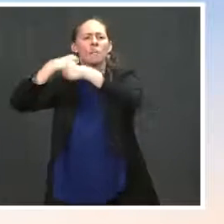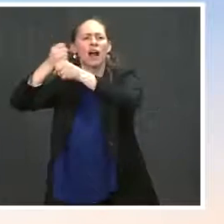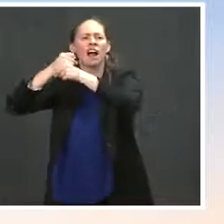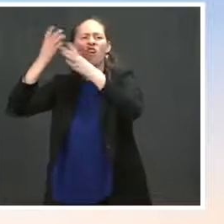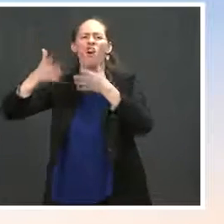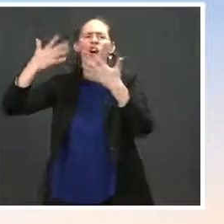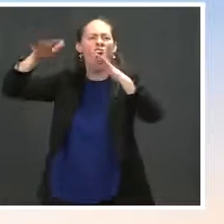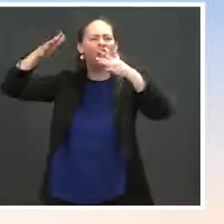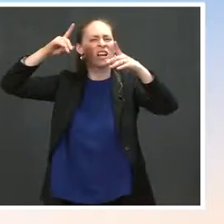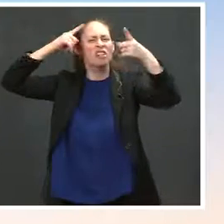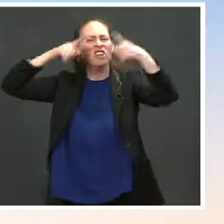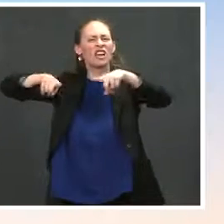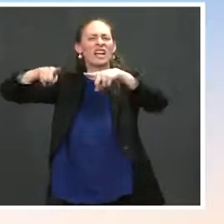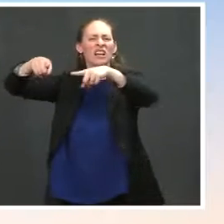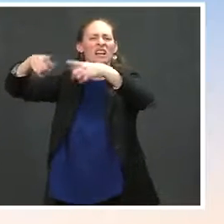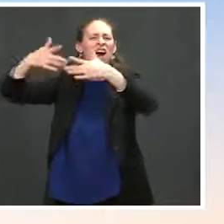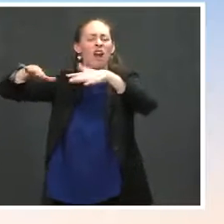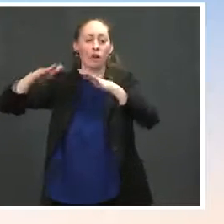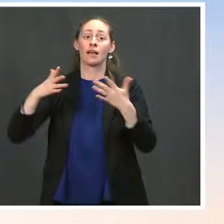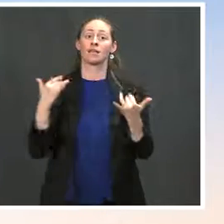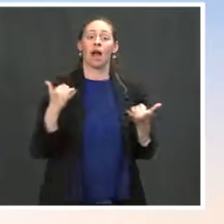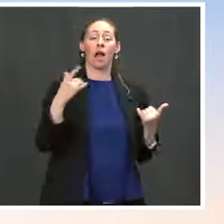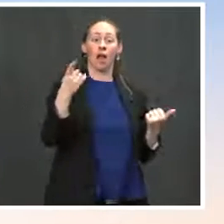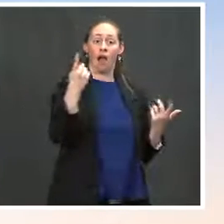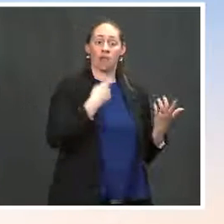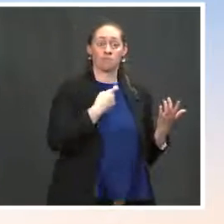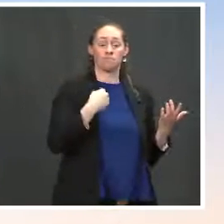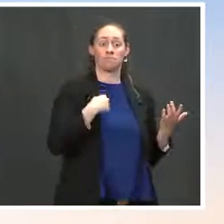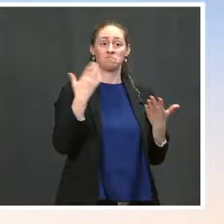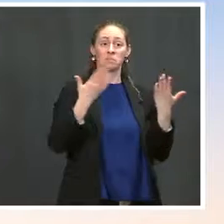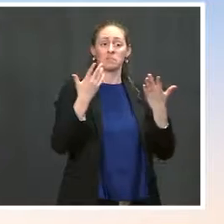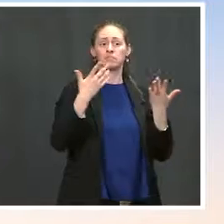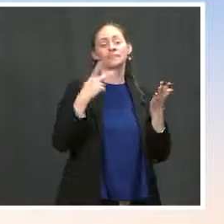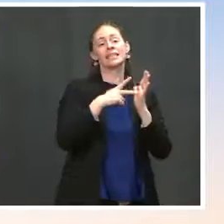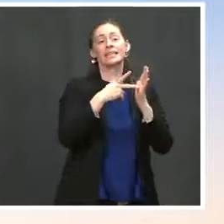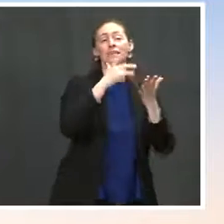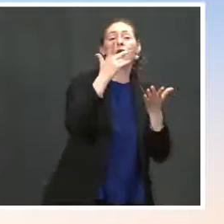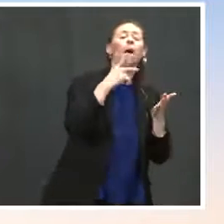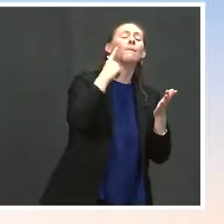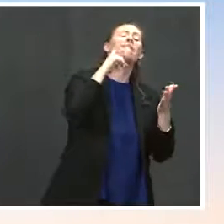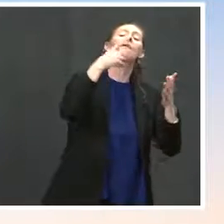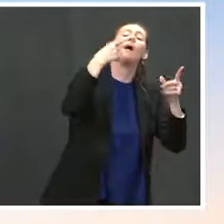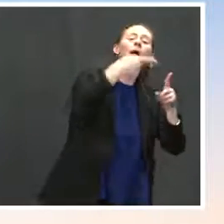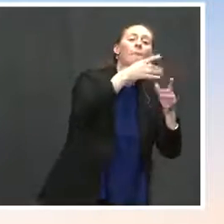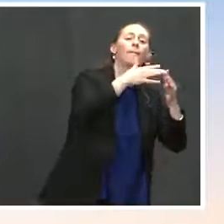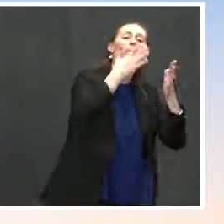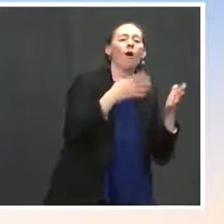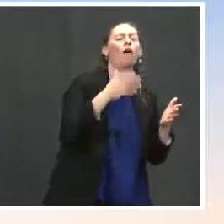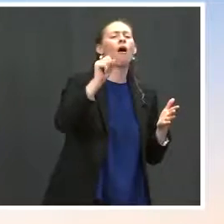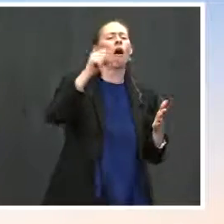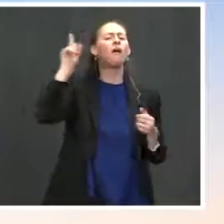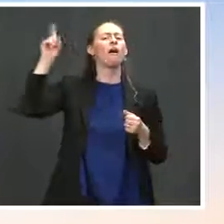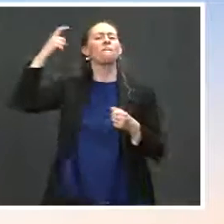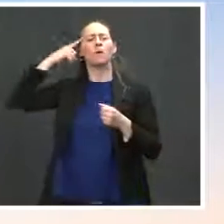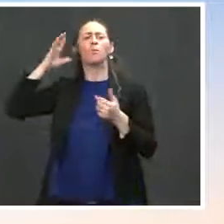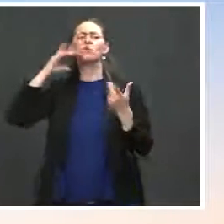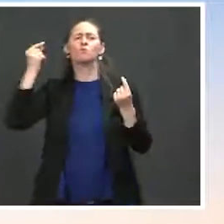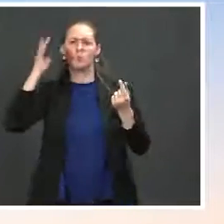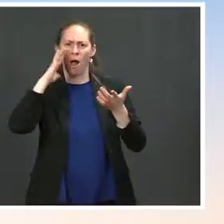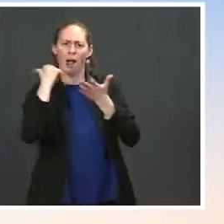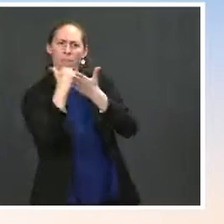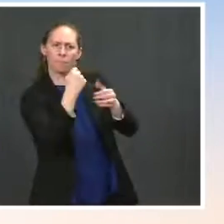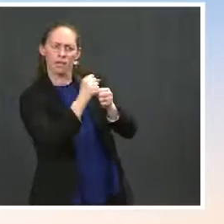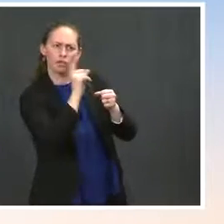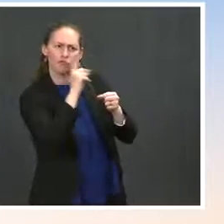question here maybe is less for Americans. It is for Americans in the sense of what is your government going to do to help ensure we are on the